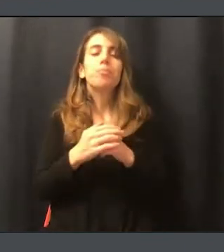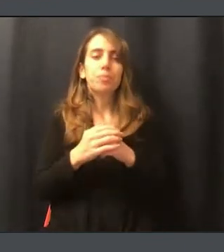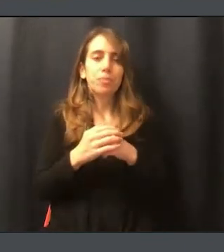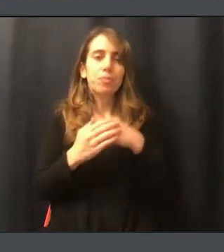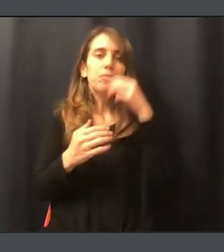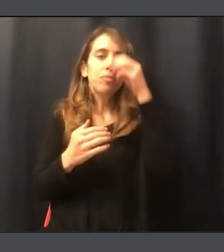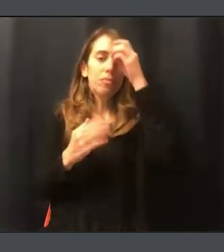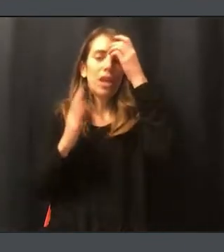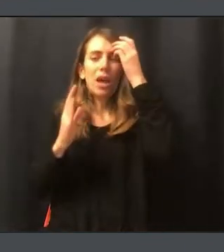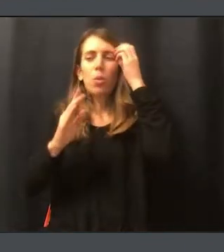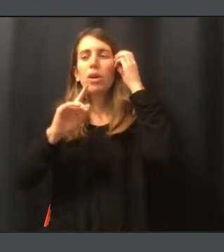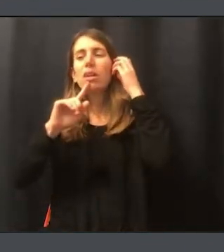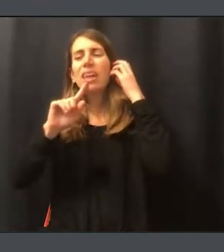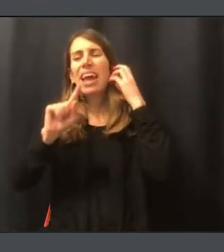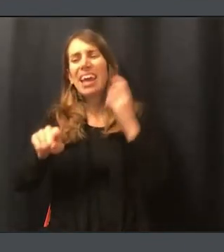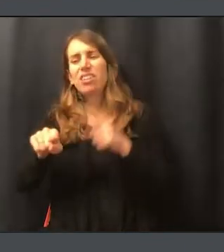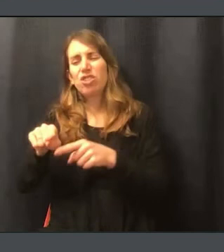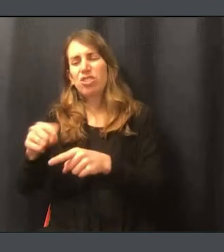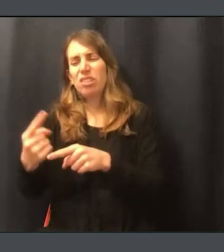that question from Eileen a little bit.